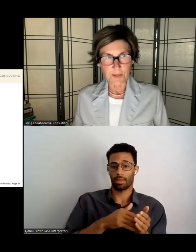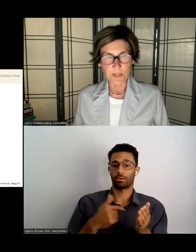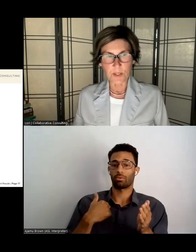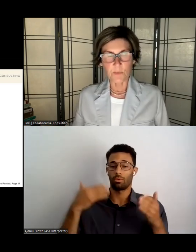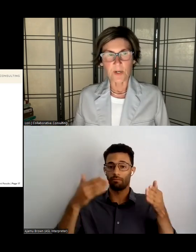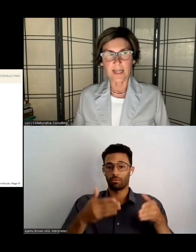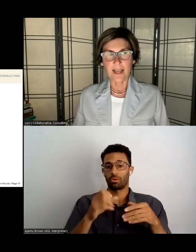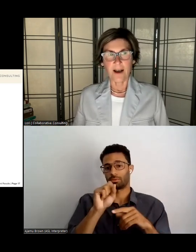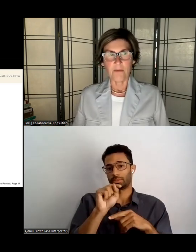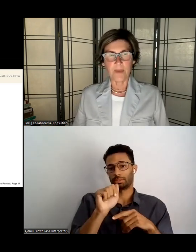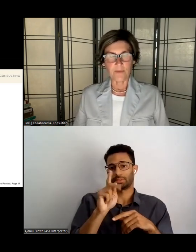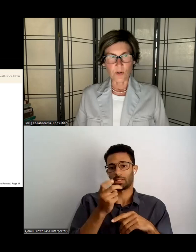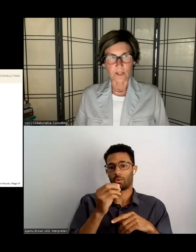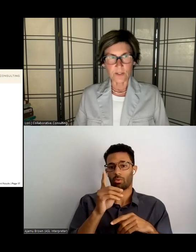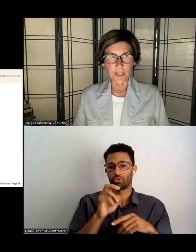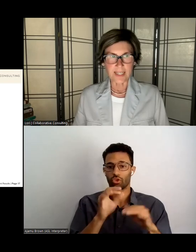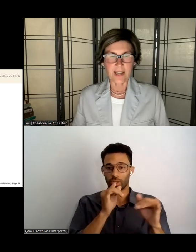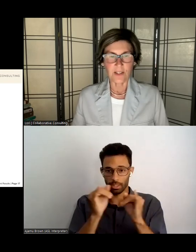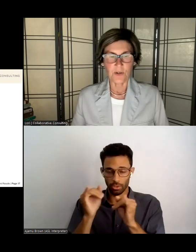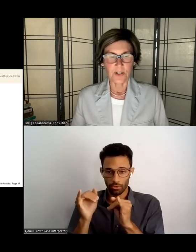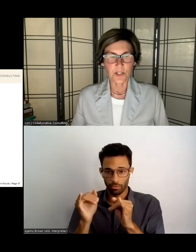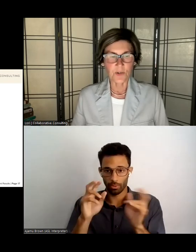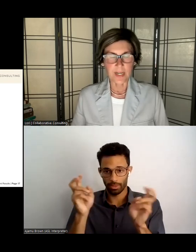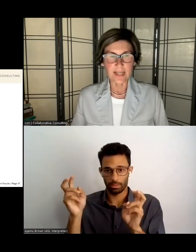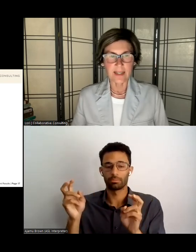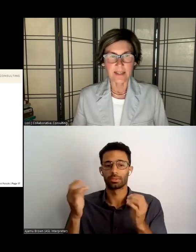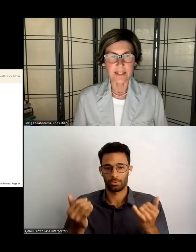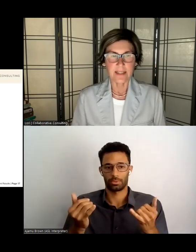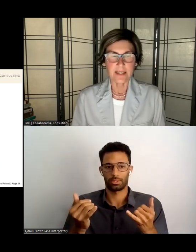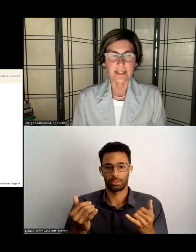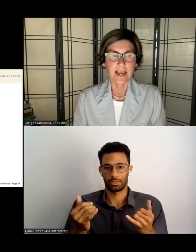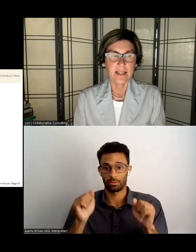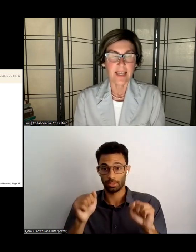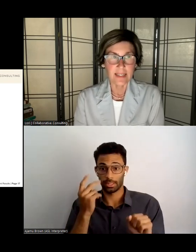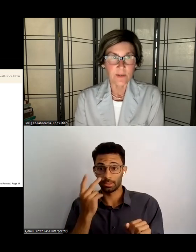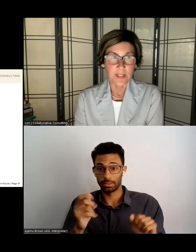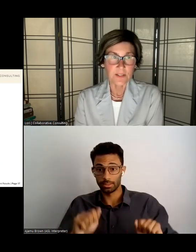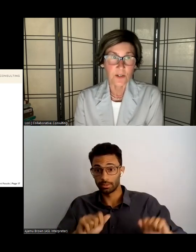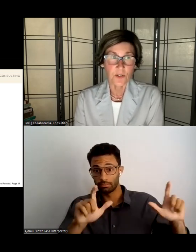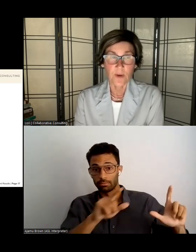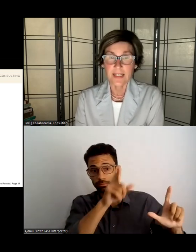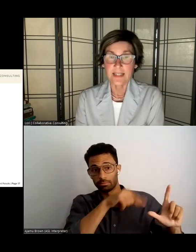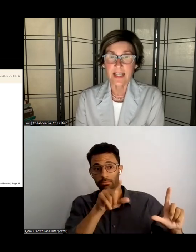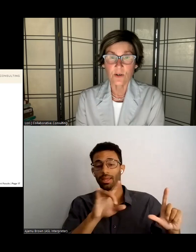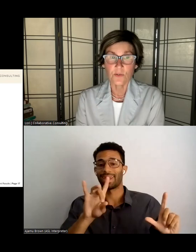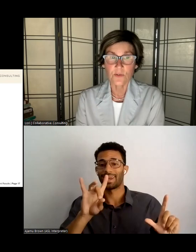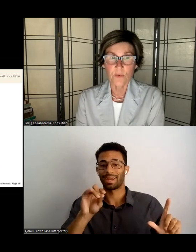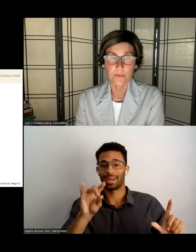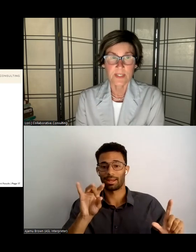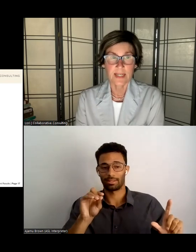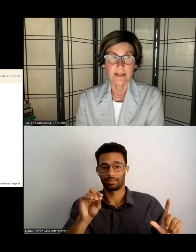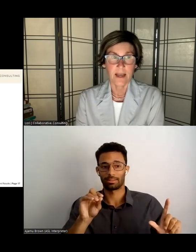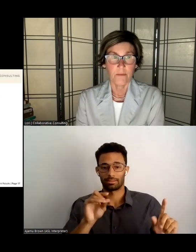interview themes this morning. If you are looking at your screen and can see this slide, we talked to 80